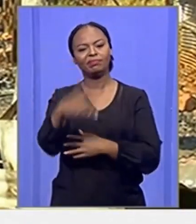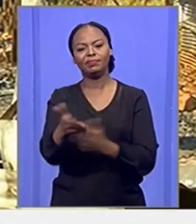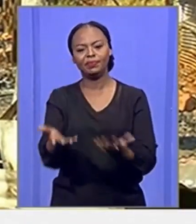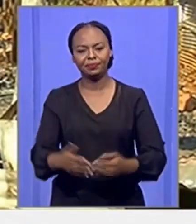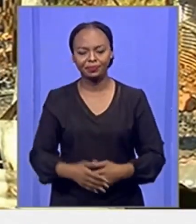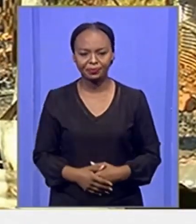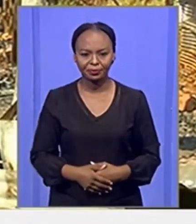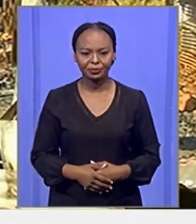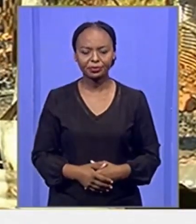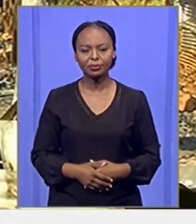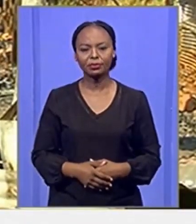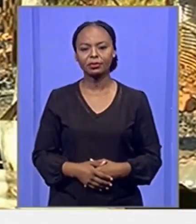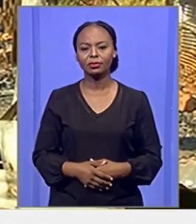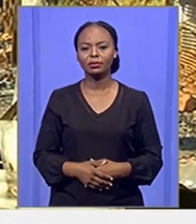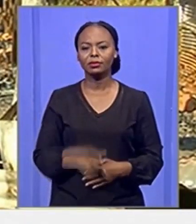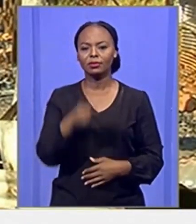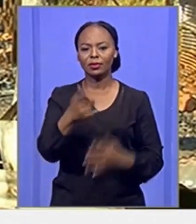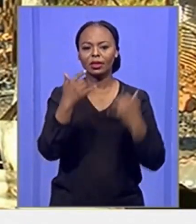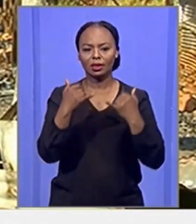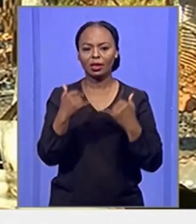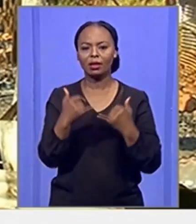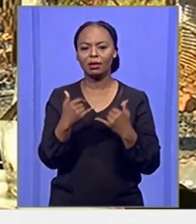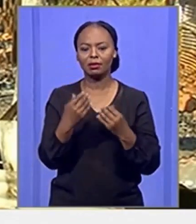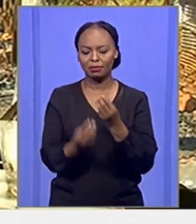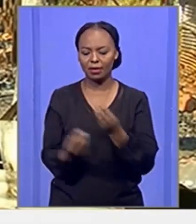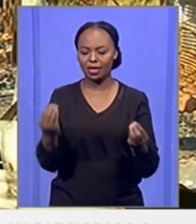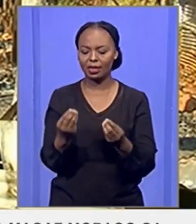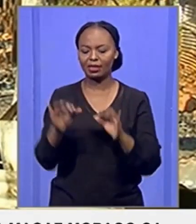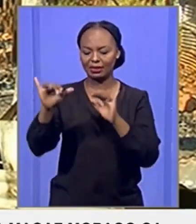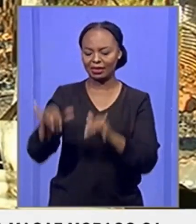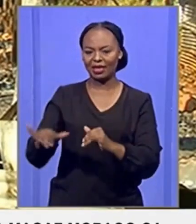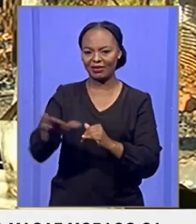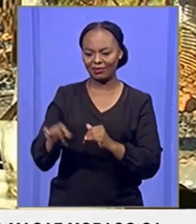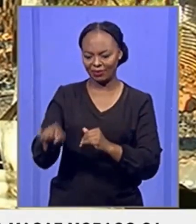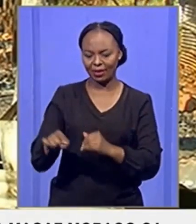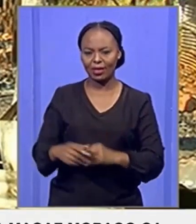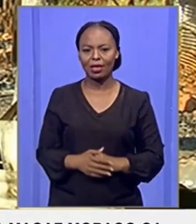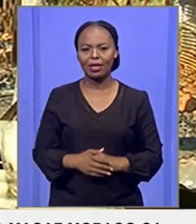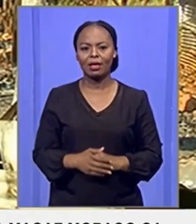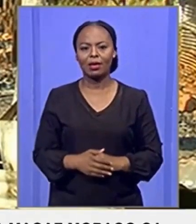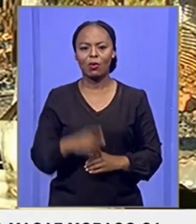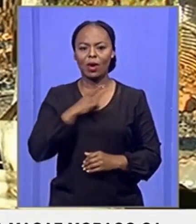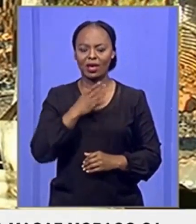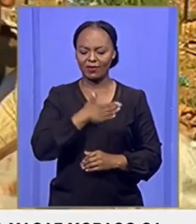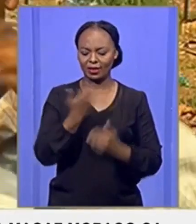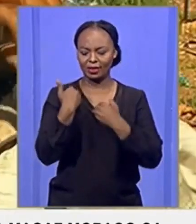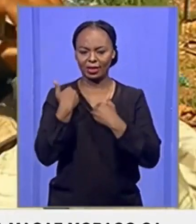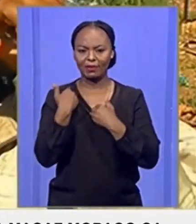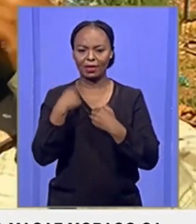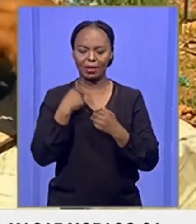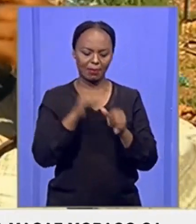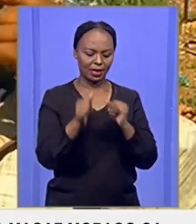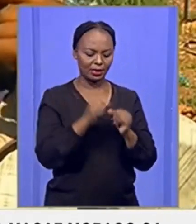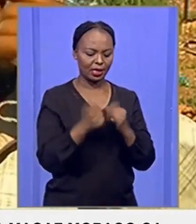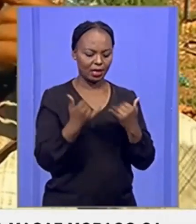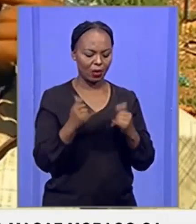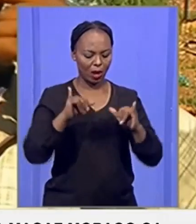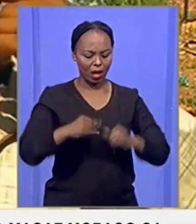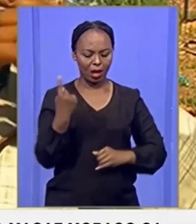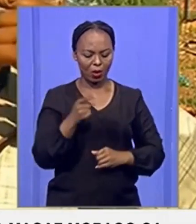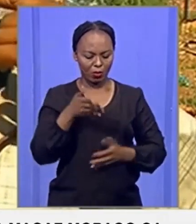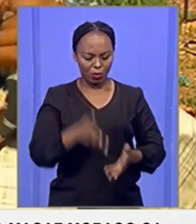beile ntse gore ba kgone go ba safe ka lebaka la re mo gone na bo safe ba sa le gona ka fokisa gore go no šala nna ke le ke no ba re sukela ka mollo